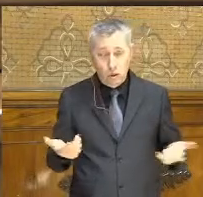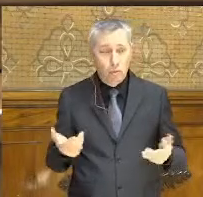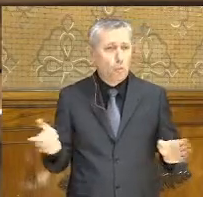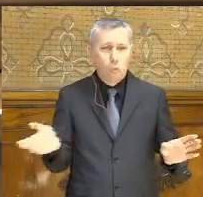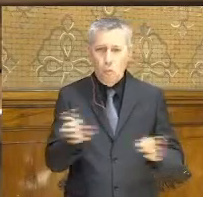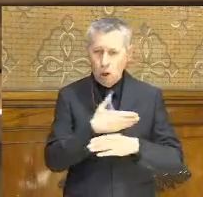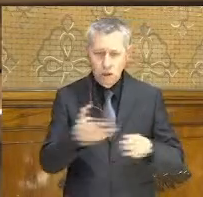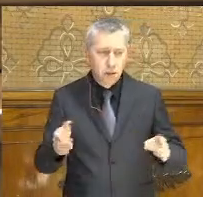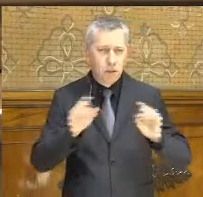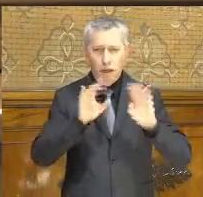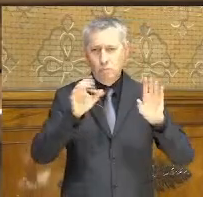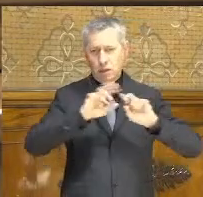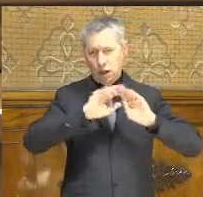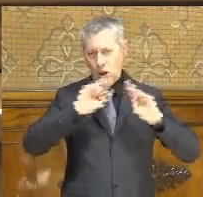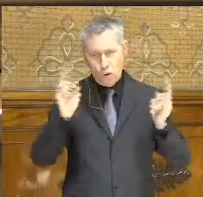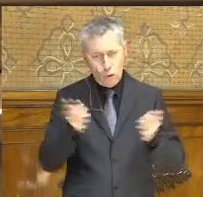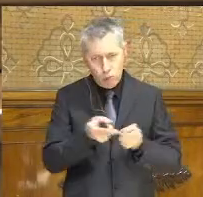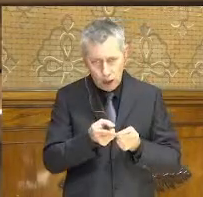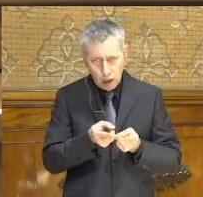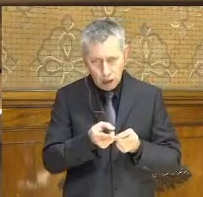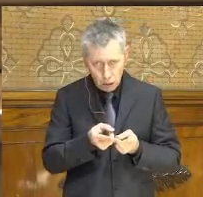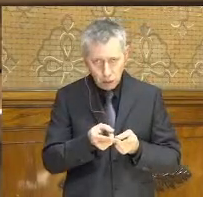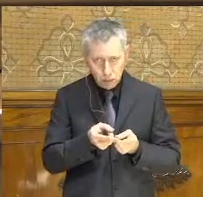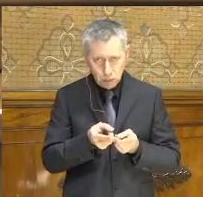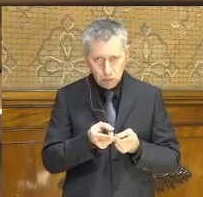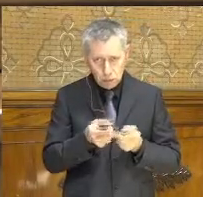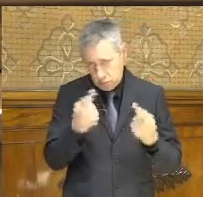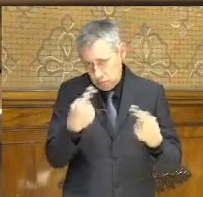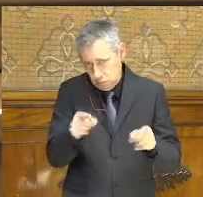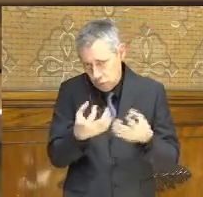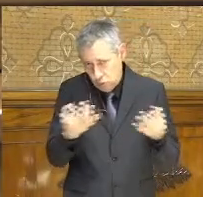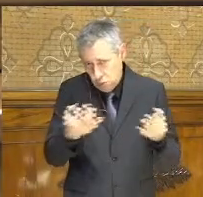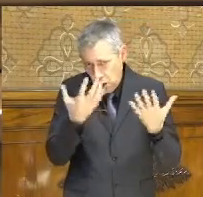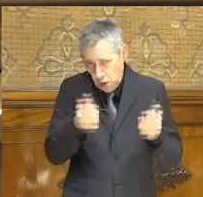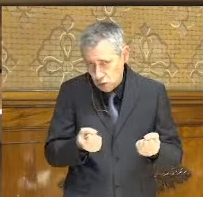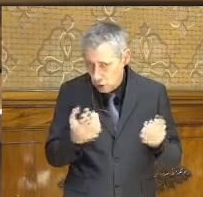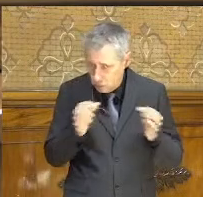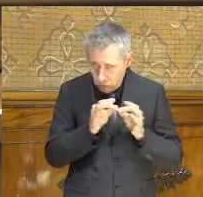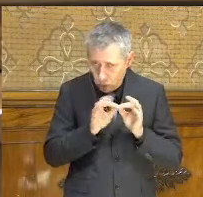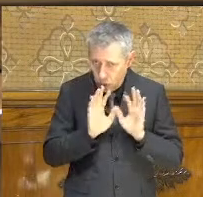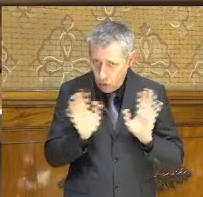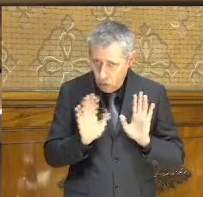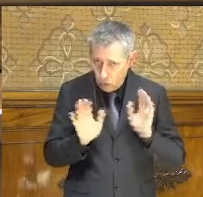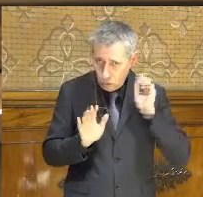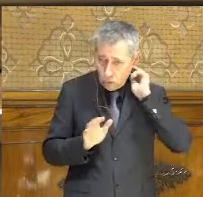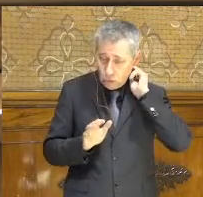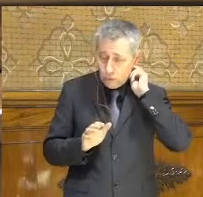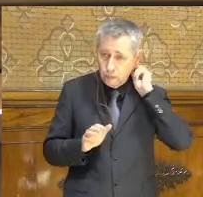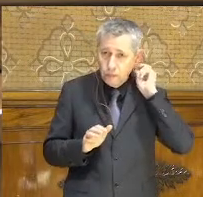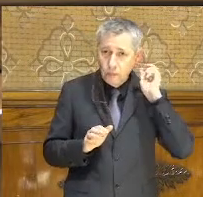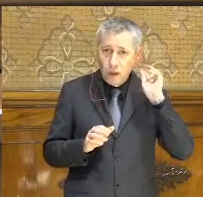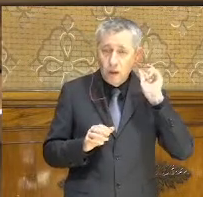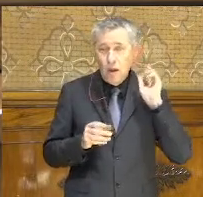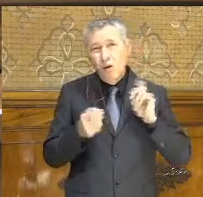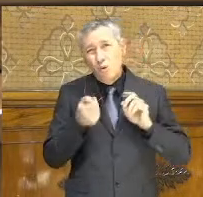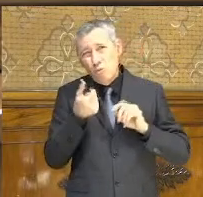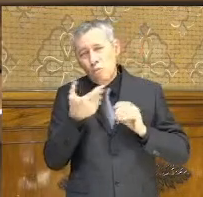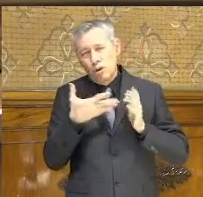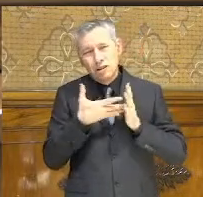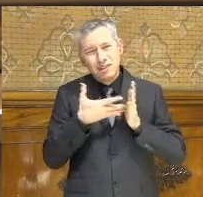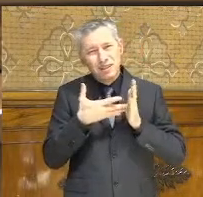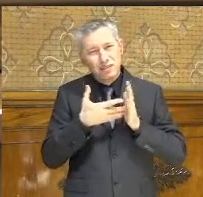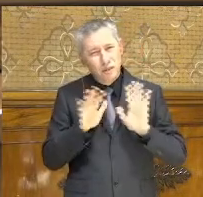you know, written in stone idea. But I have some problems with this notion